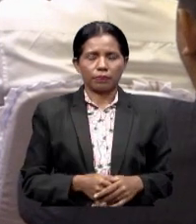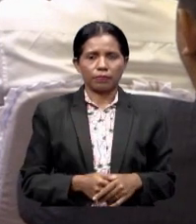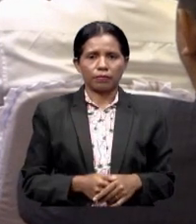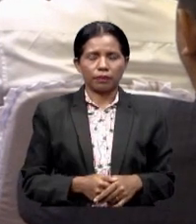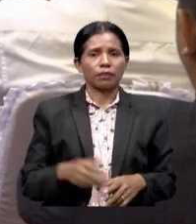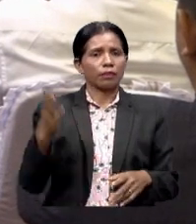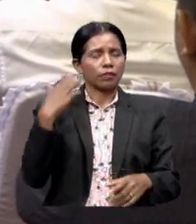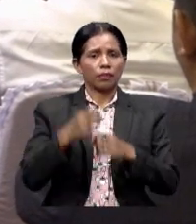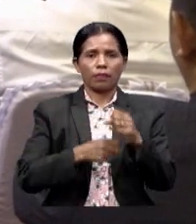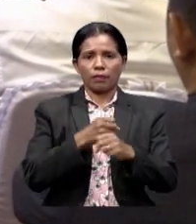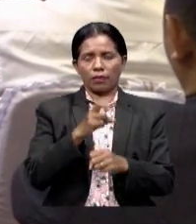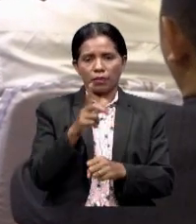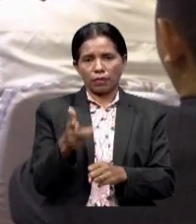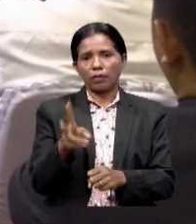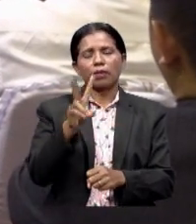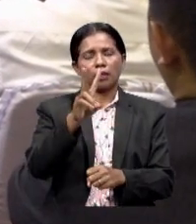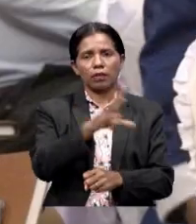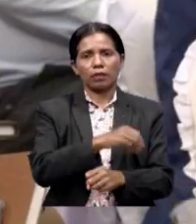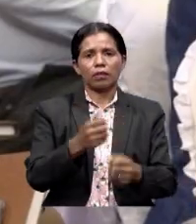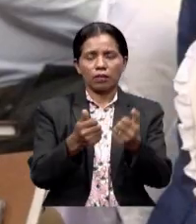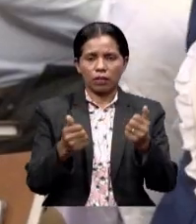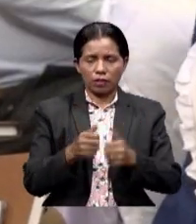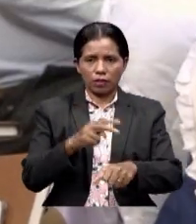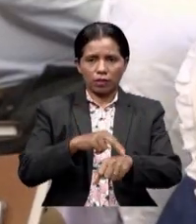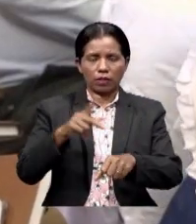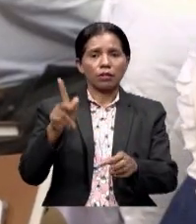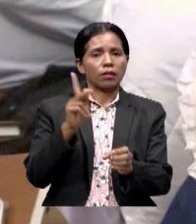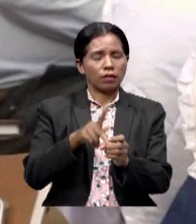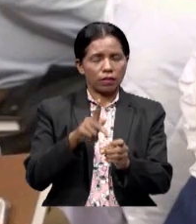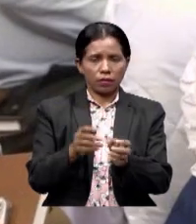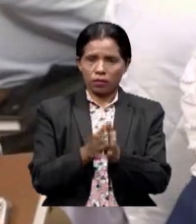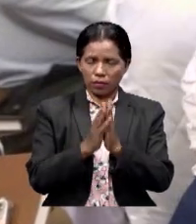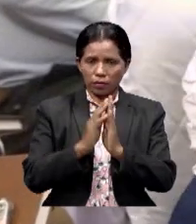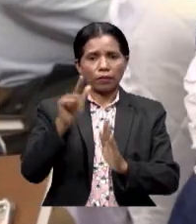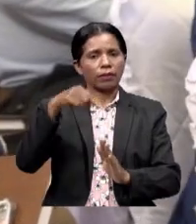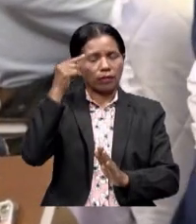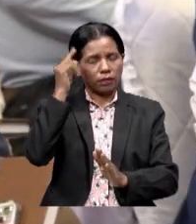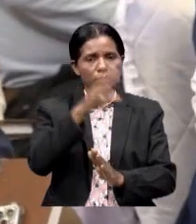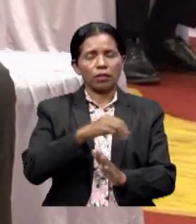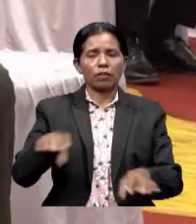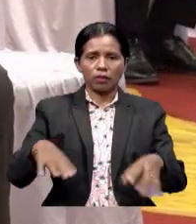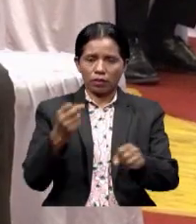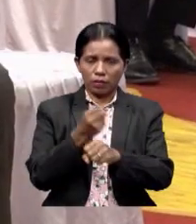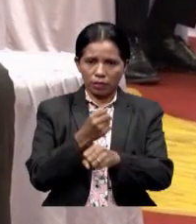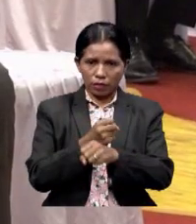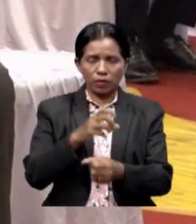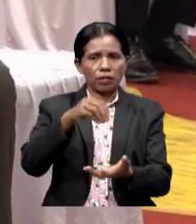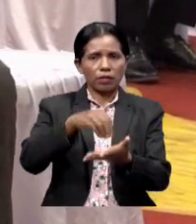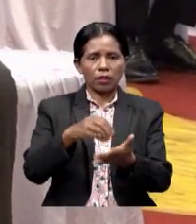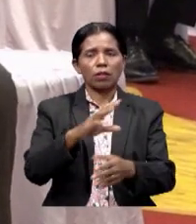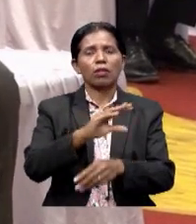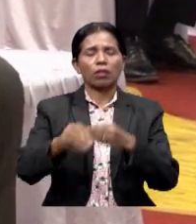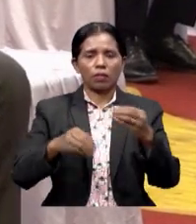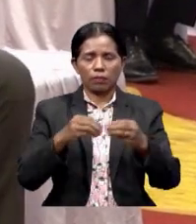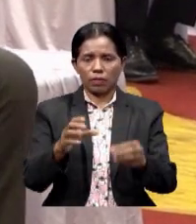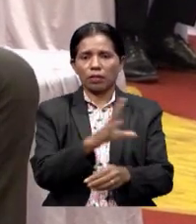Antes nei hatinang riuror on resin rua Autoridade Nasional Petróleo no Minerais usuana ba governo atu esforso makas investe a setor produtivo